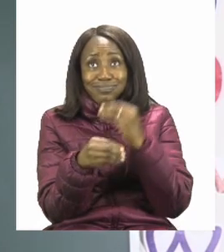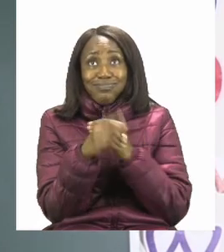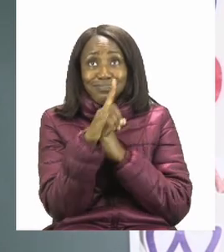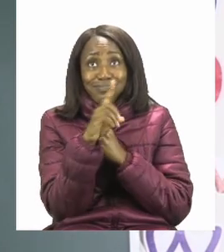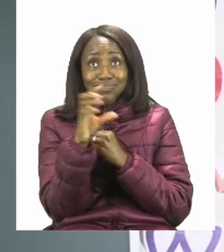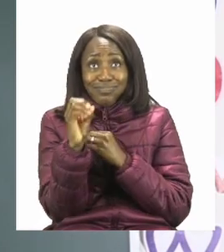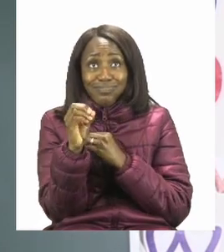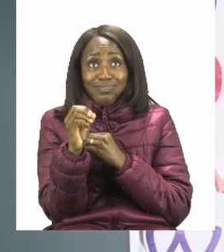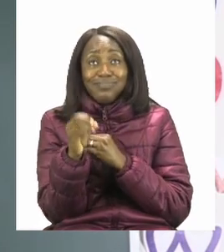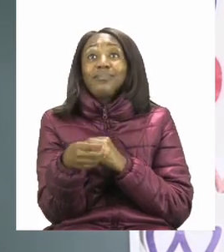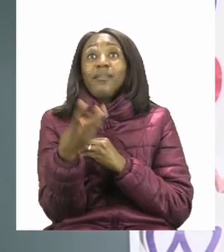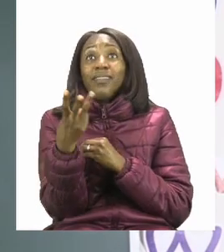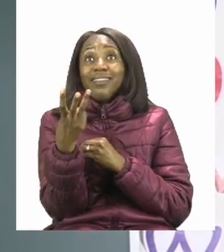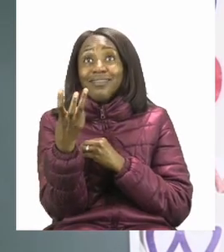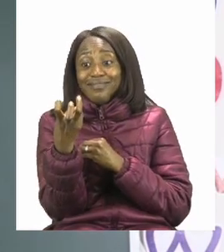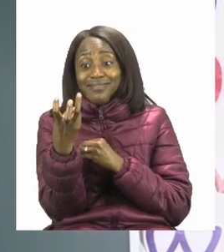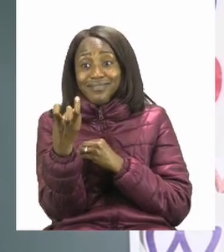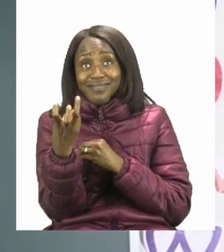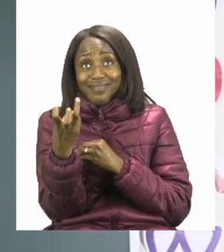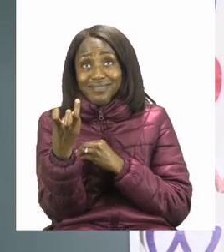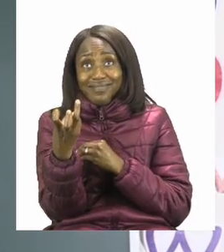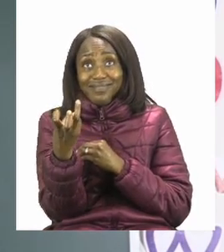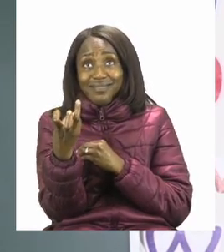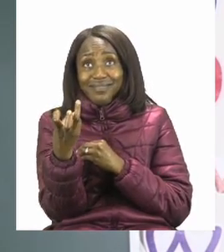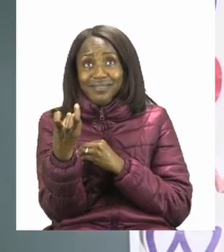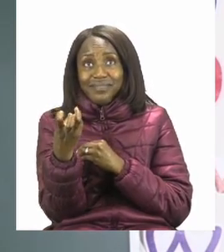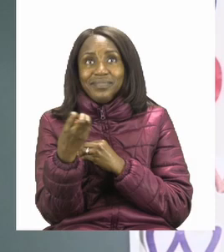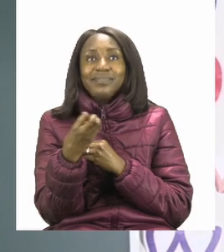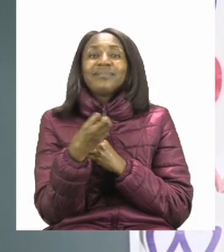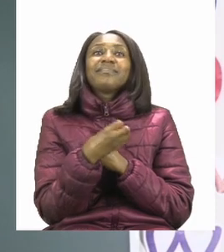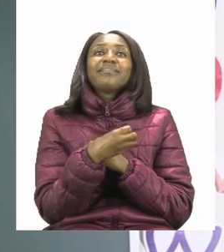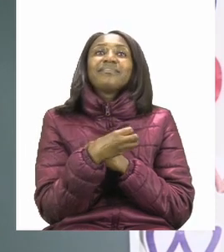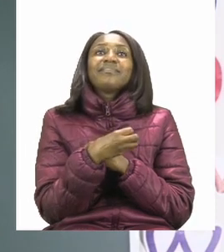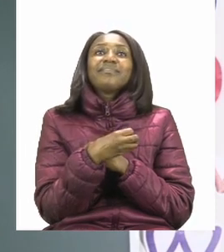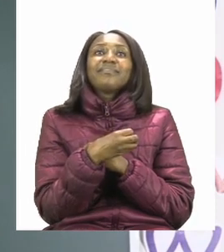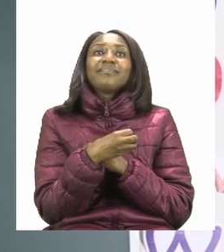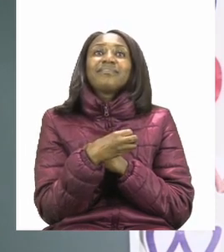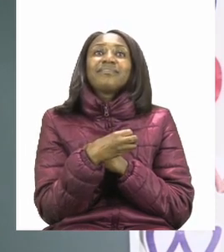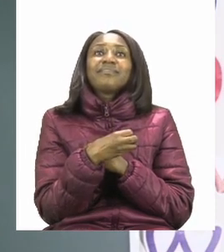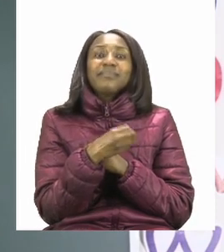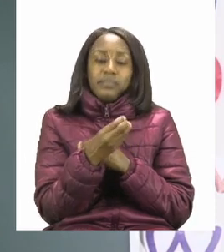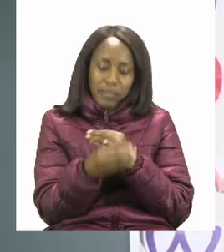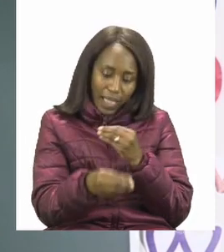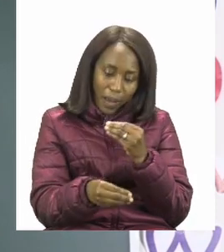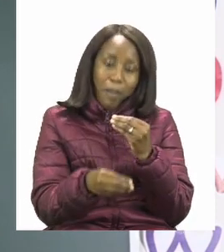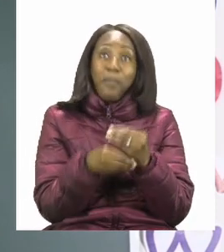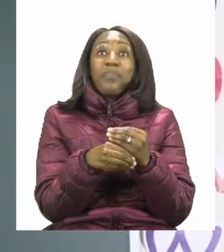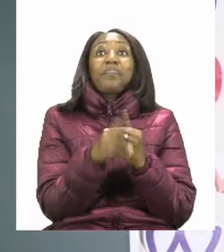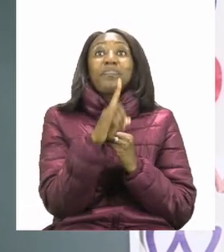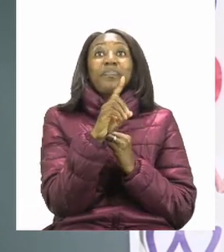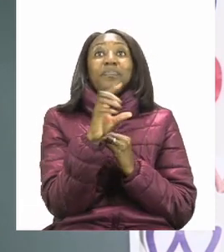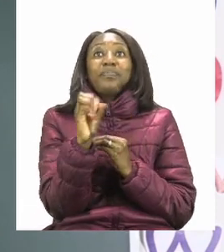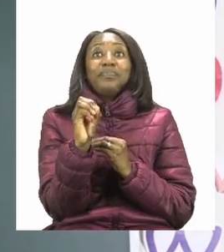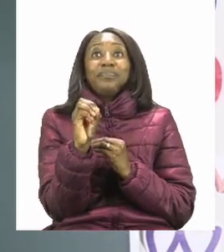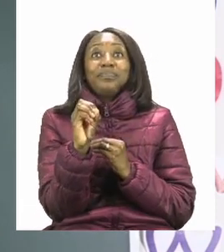then after that, another 10 would give us 30.